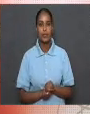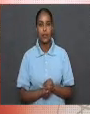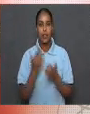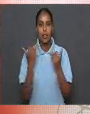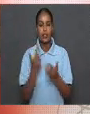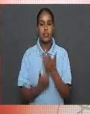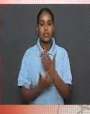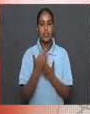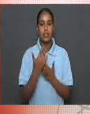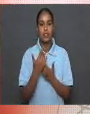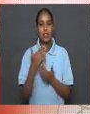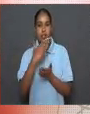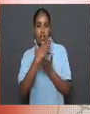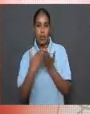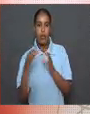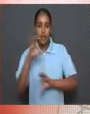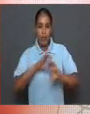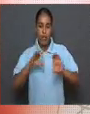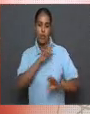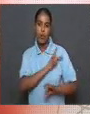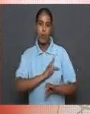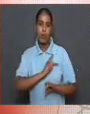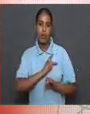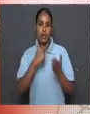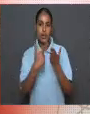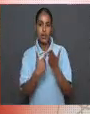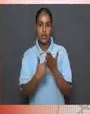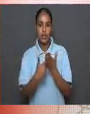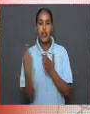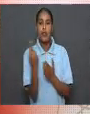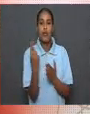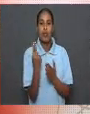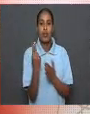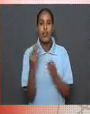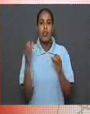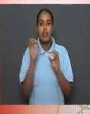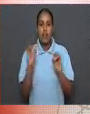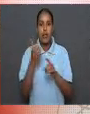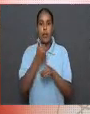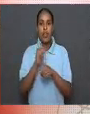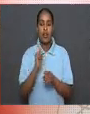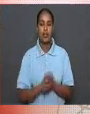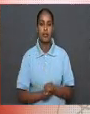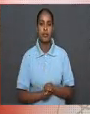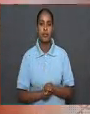Let us discuss some of the chemical properties of this important non-metal.